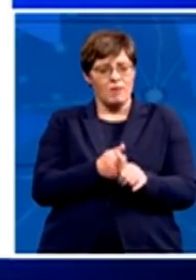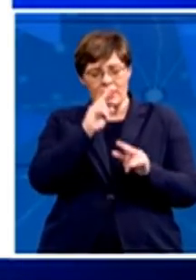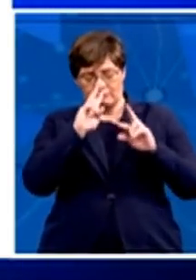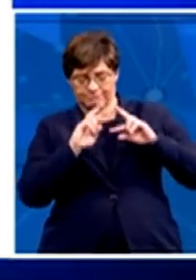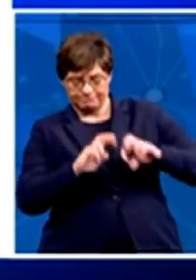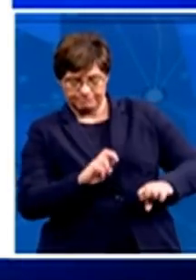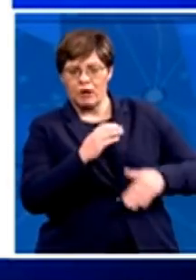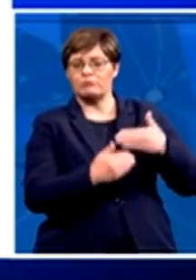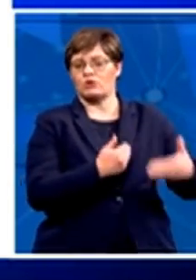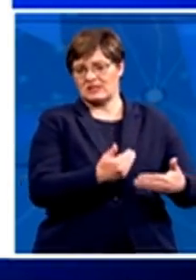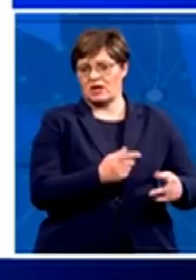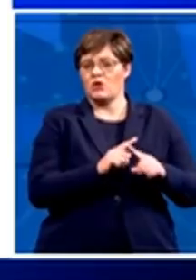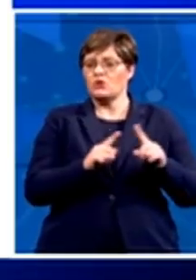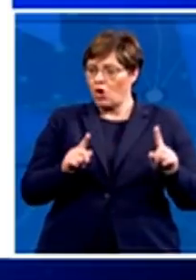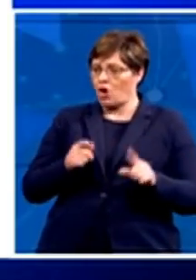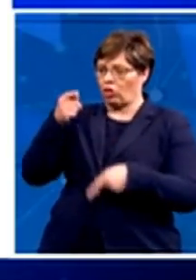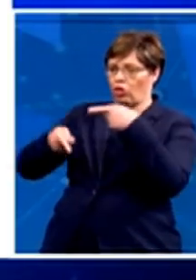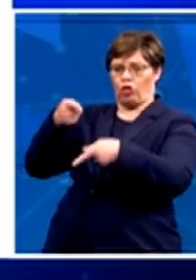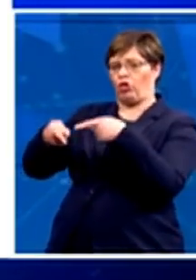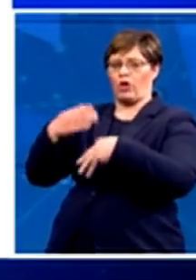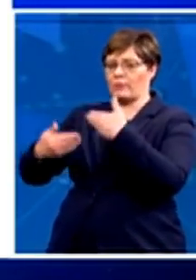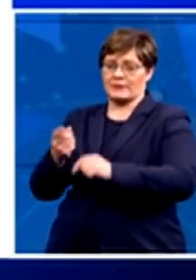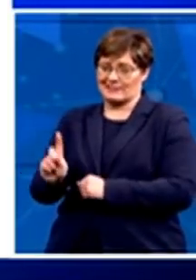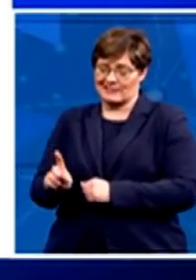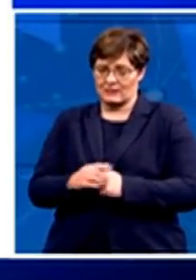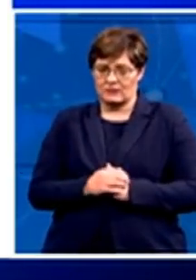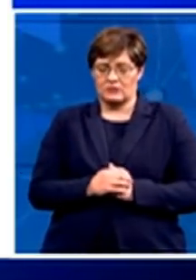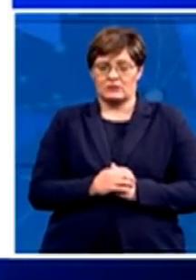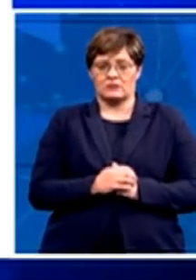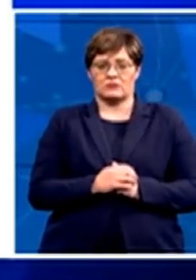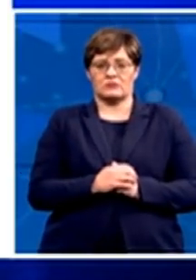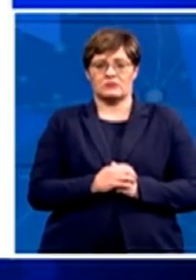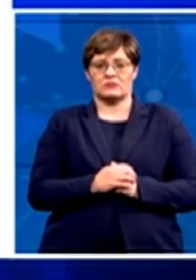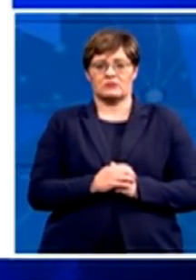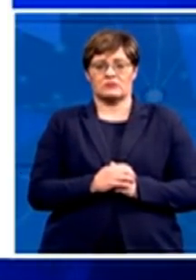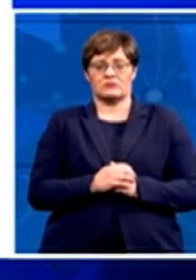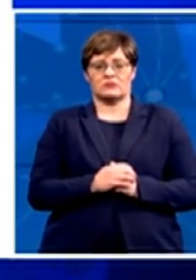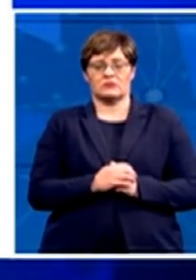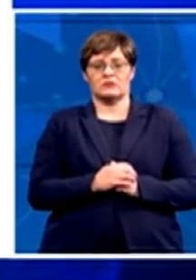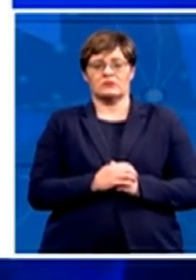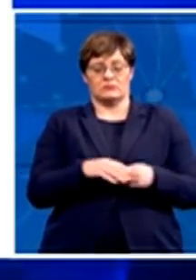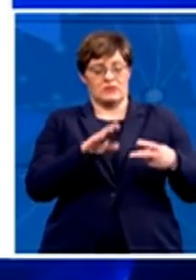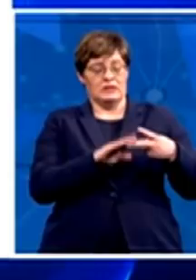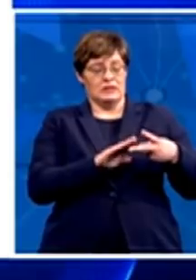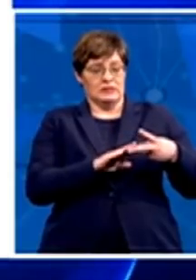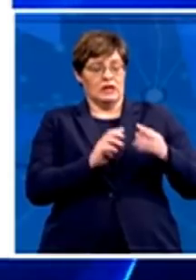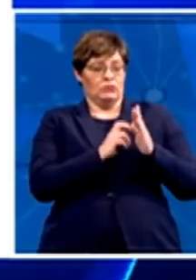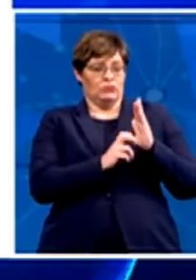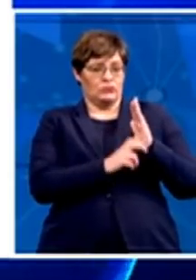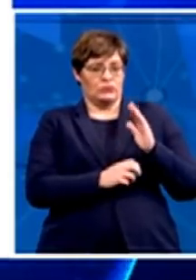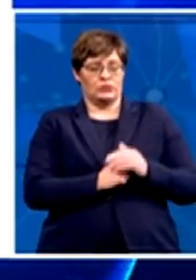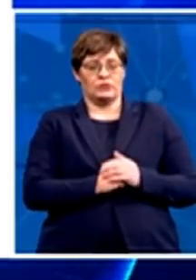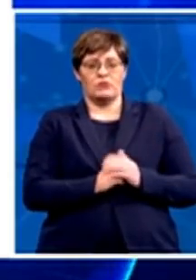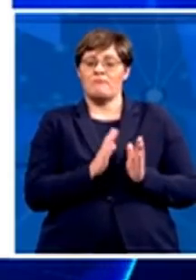accusatorial process. This brings me, Chair, to the second rule of fairness.